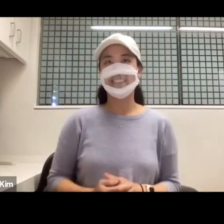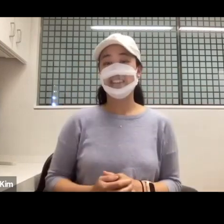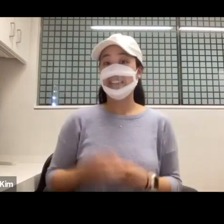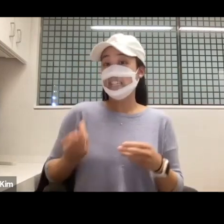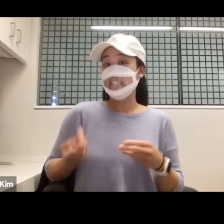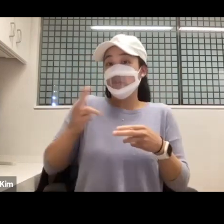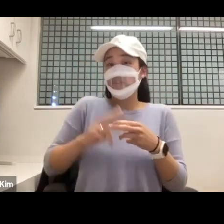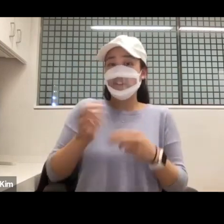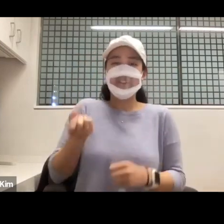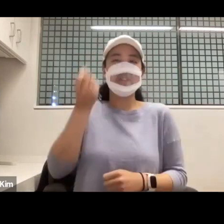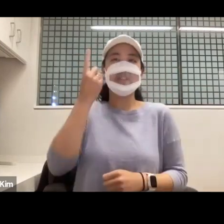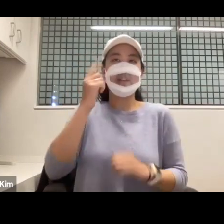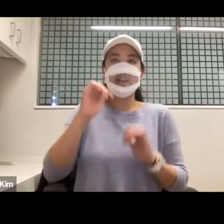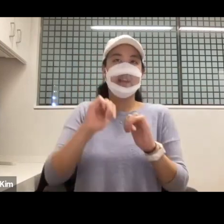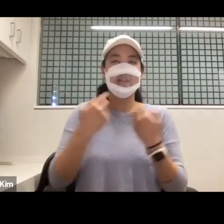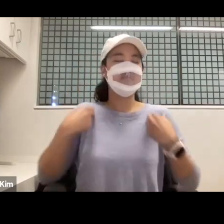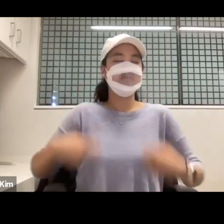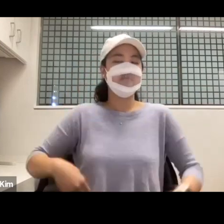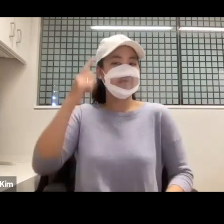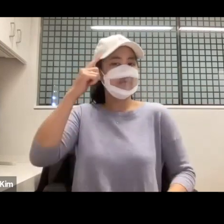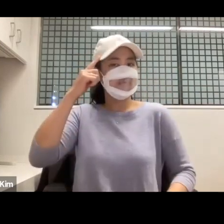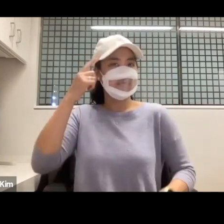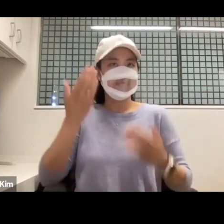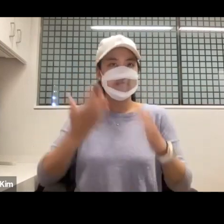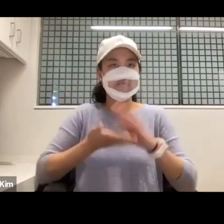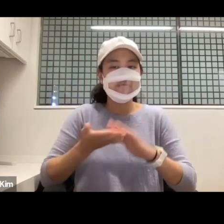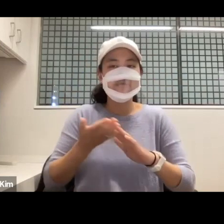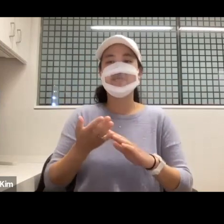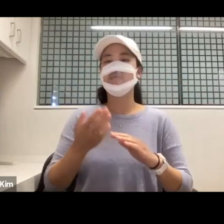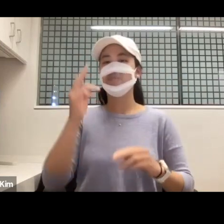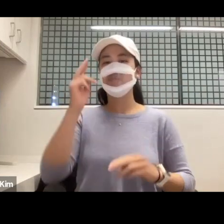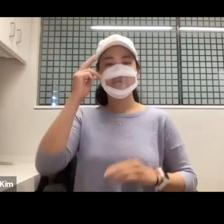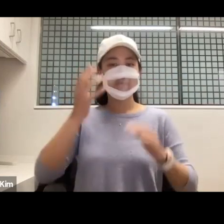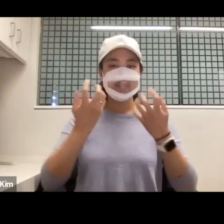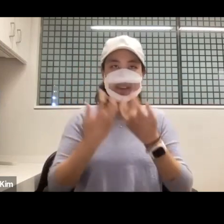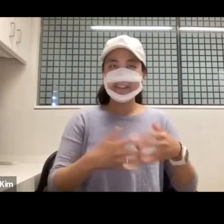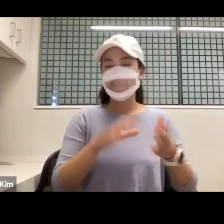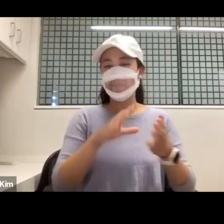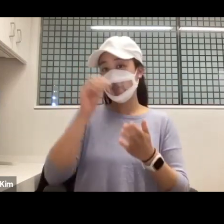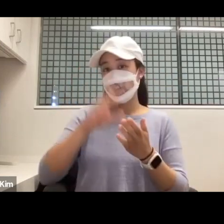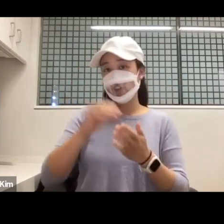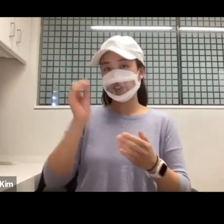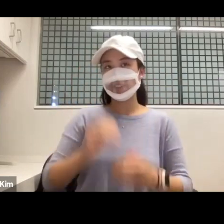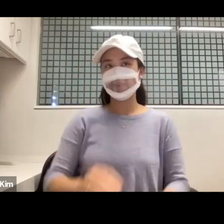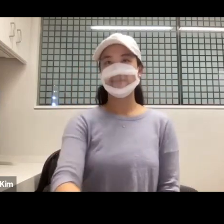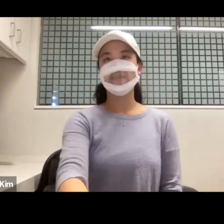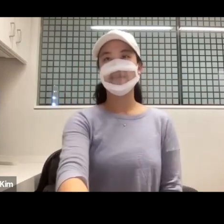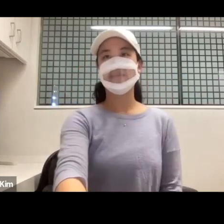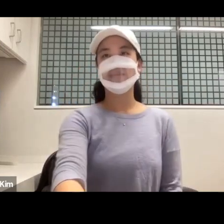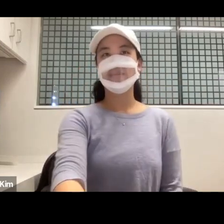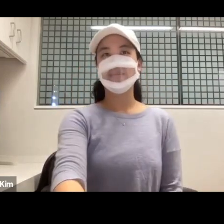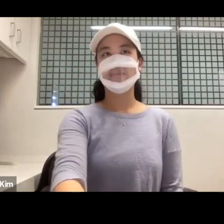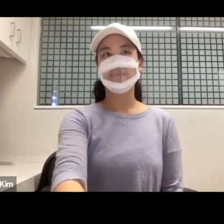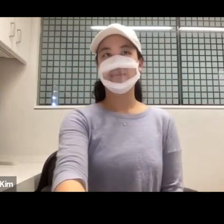to the new and growing field of educational neuroscience, and they increase our understanding of the human mind and the